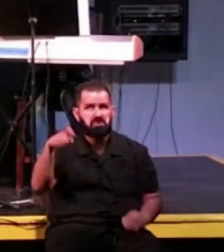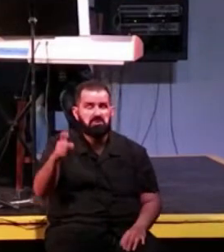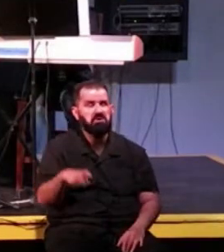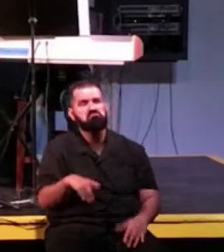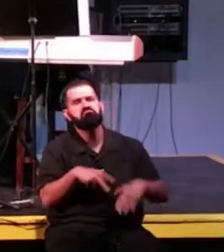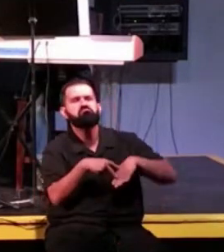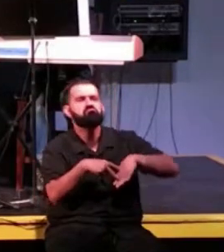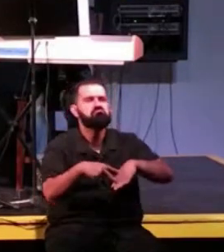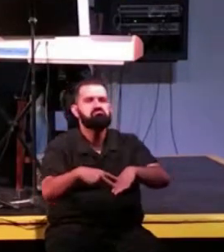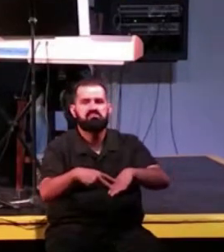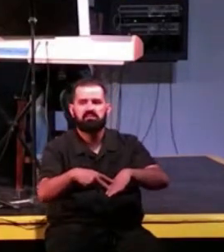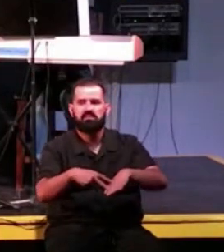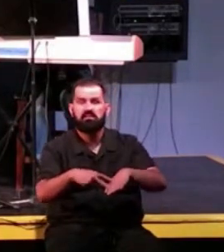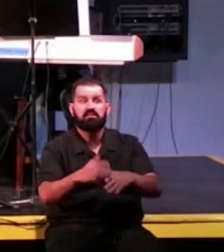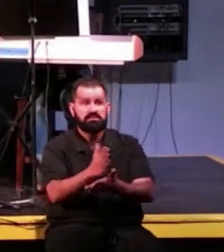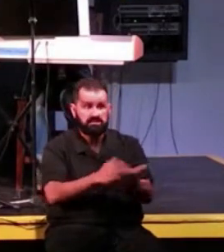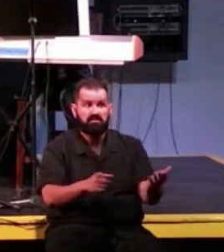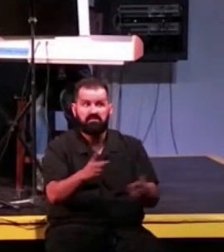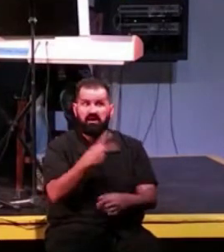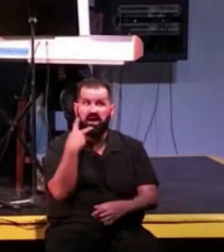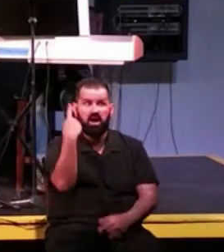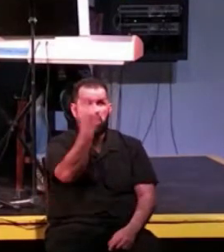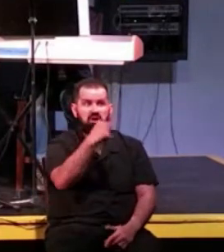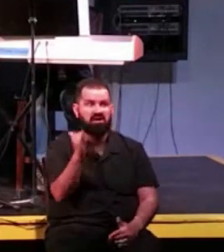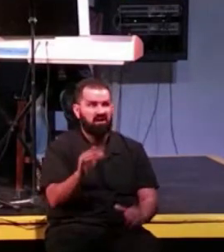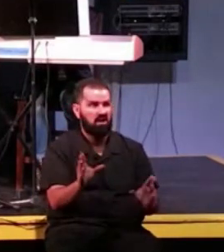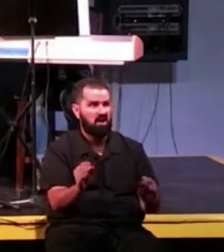And some of you would testify, I was red.